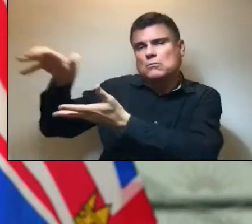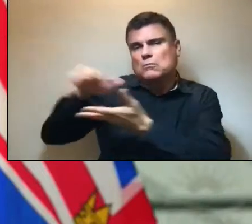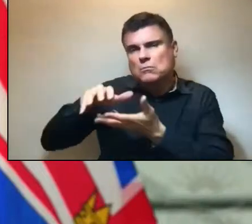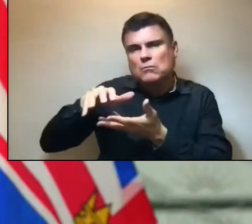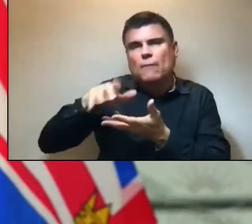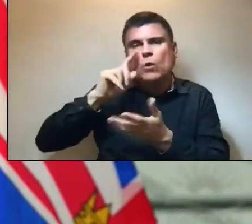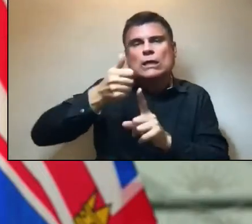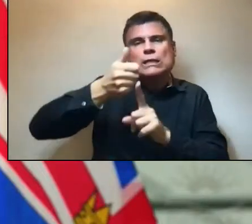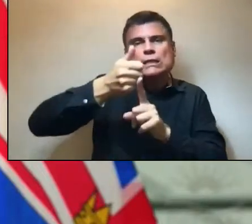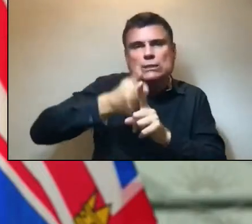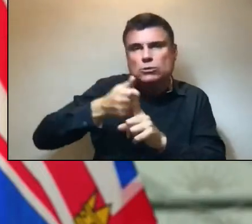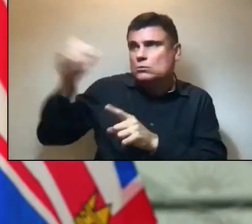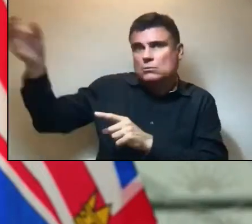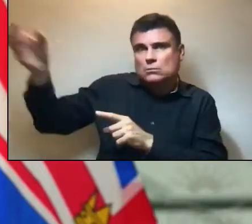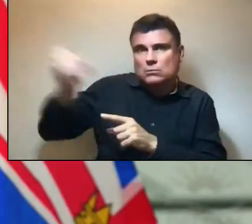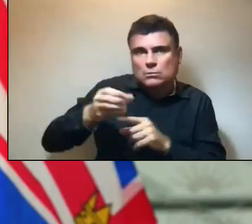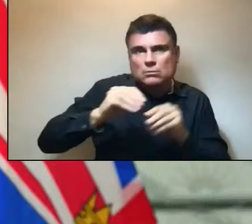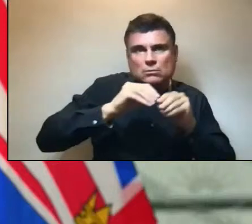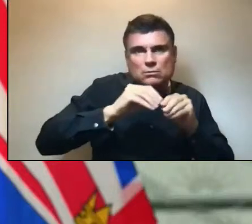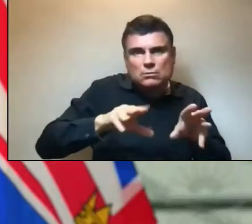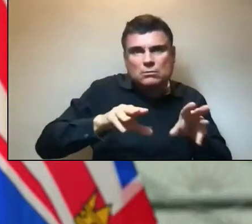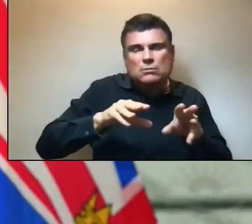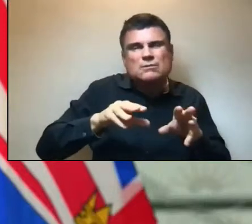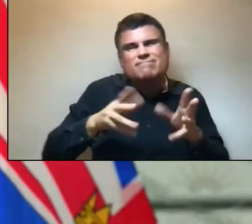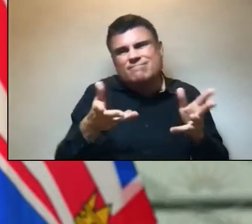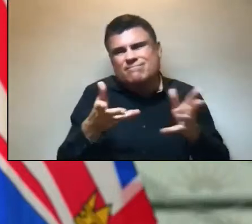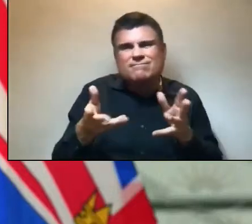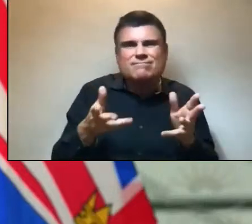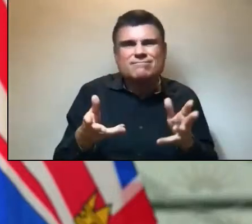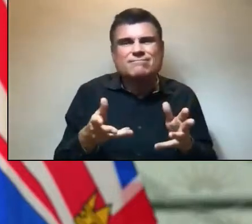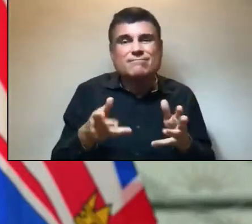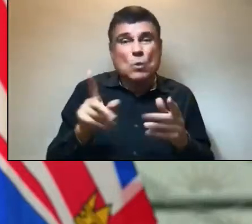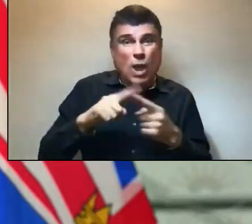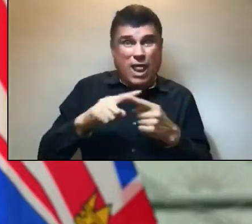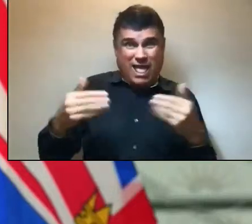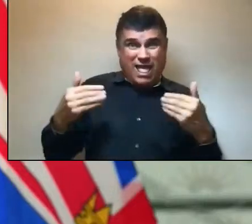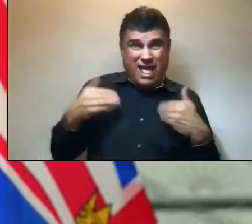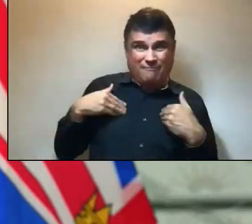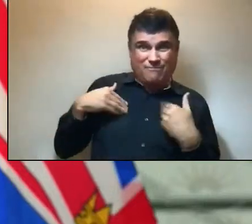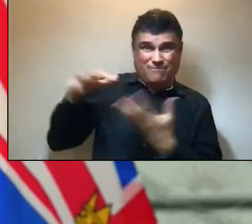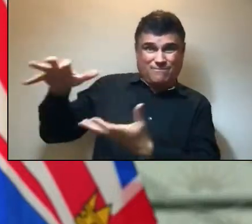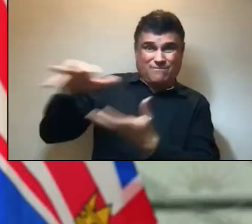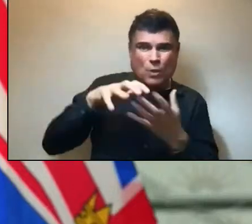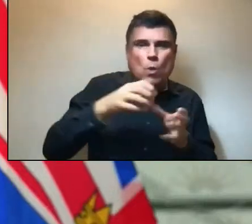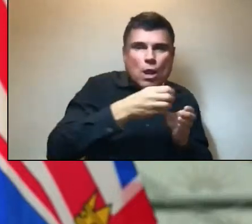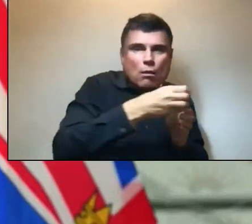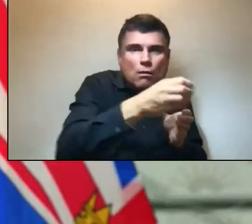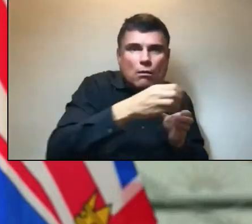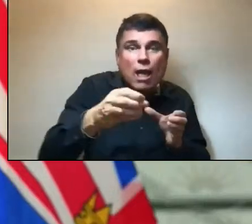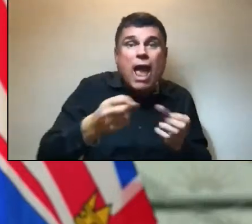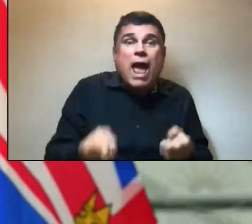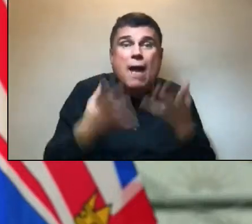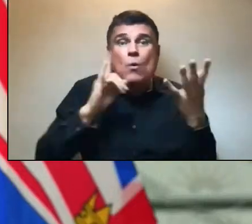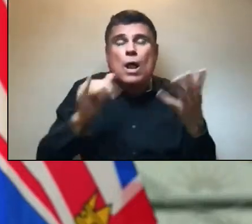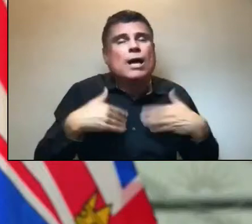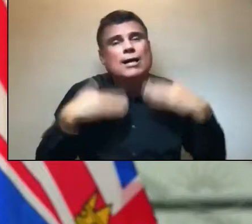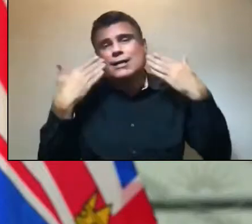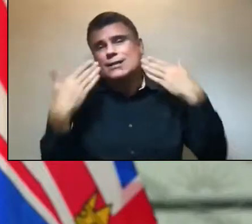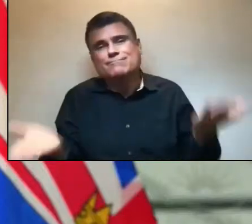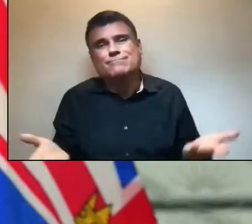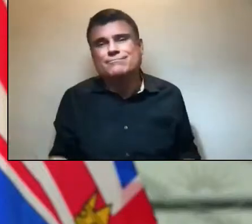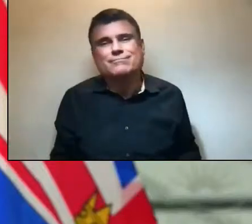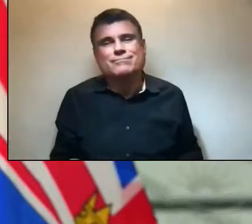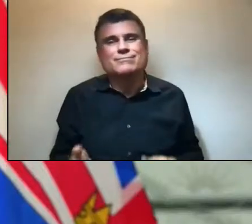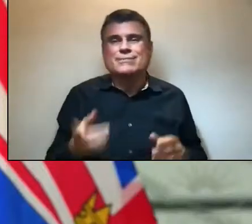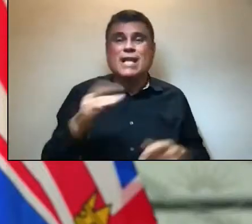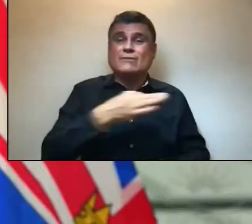of time. You have to get, it takes people power from a lab that has been running full steam, from